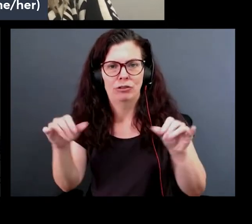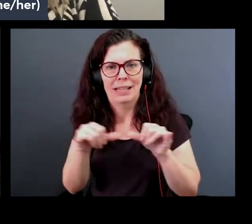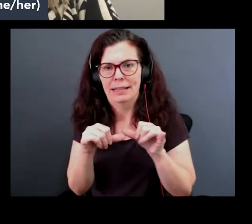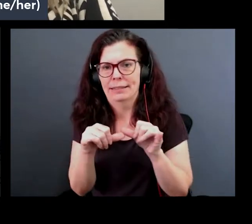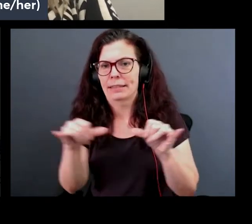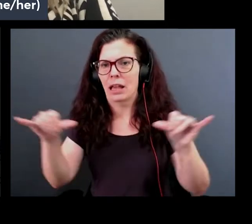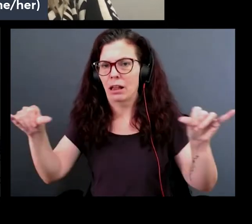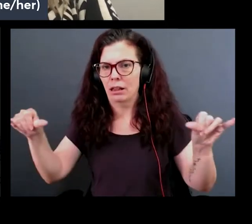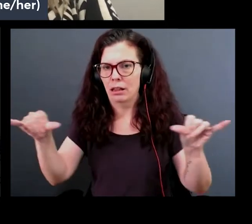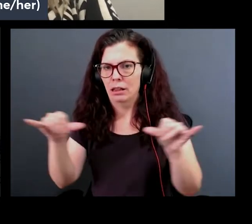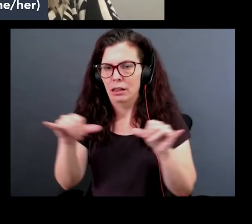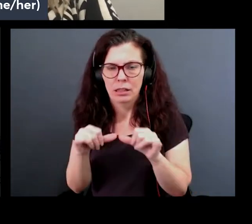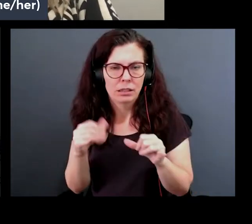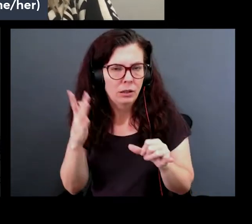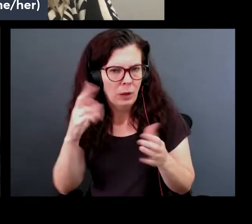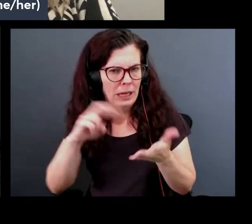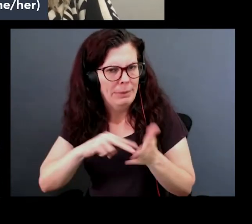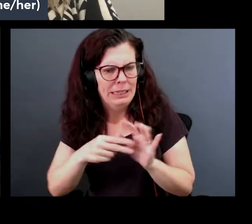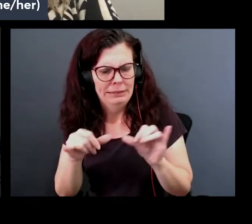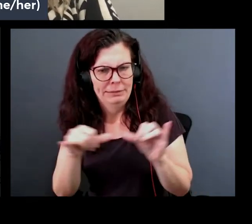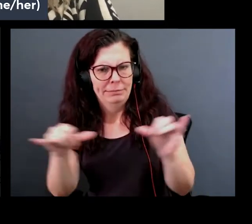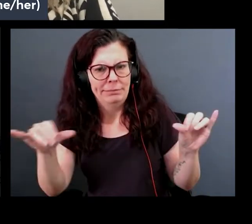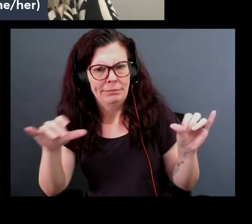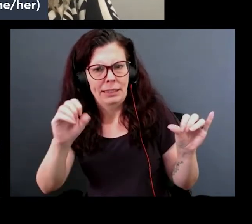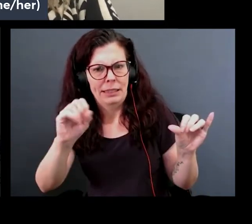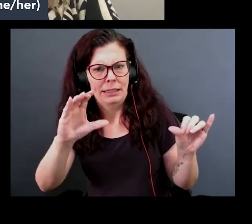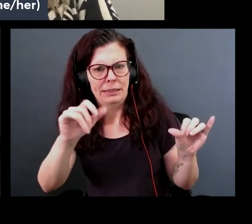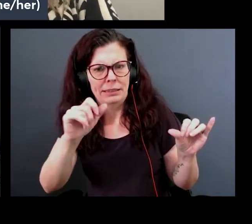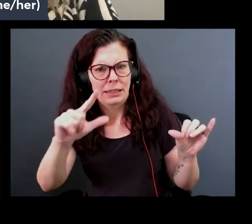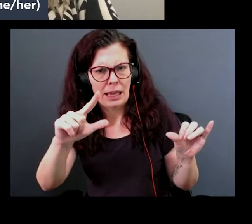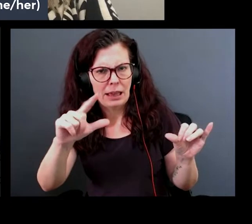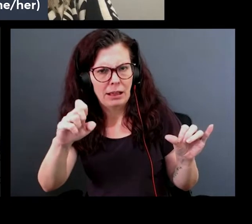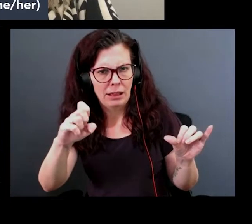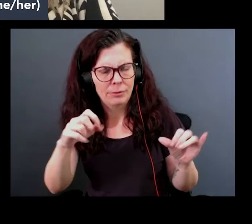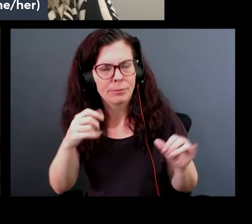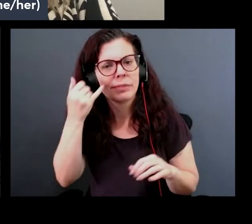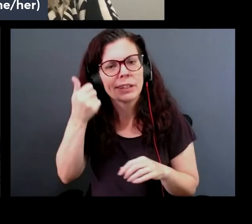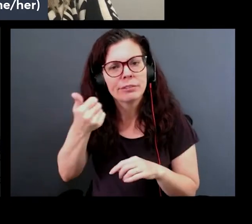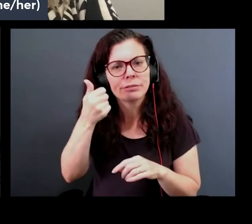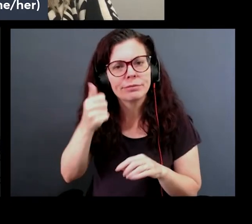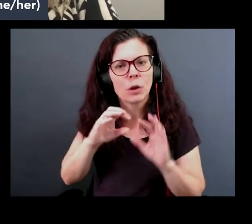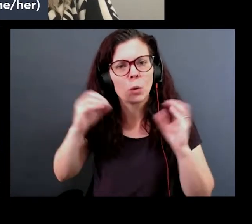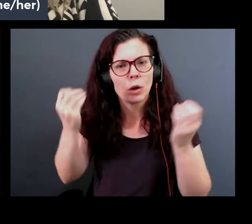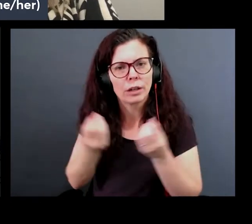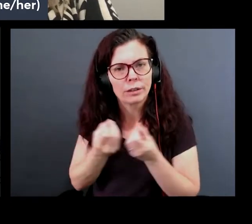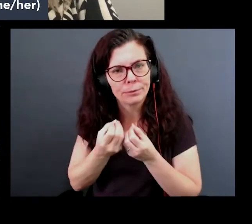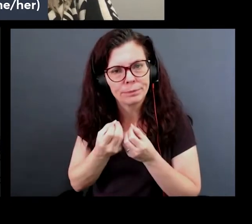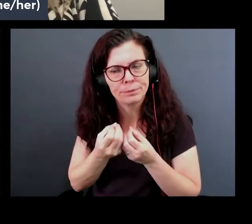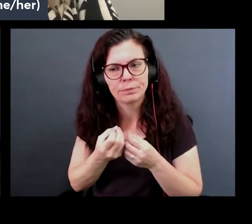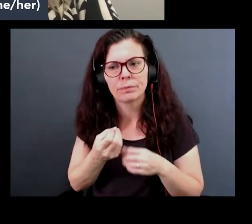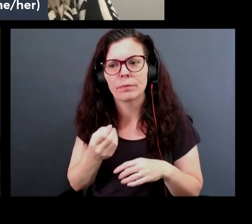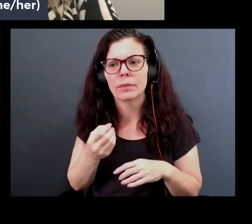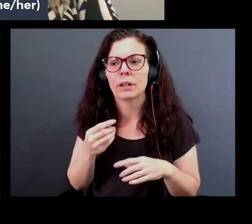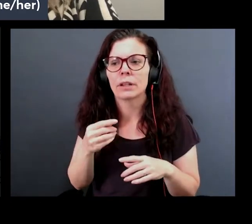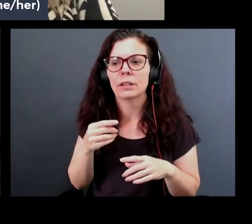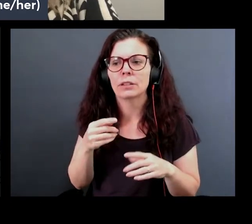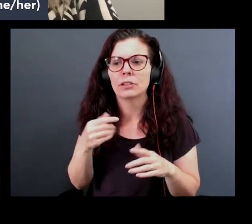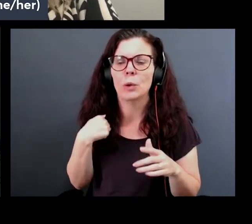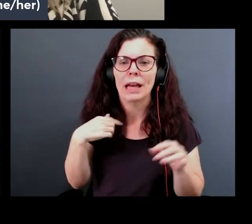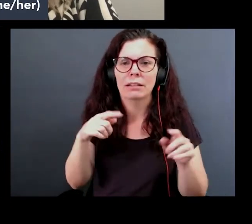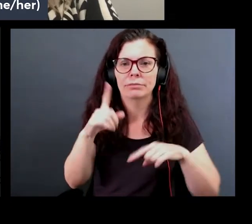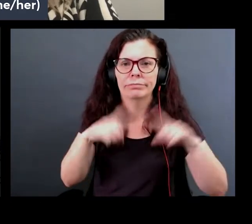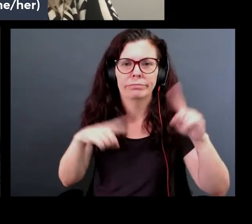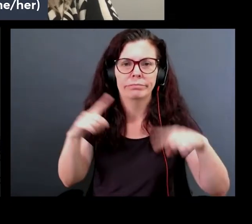would be having, if you are in an organization and you'd be having enormous amounts of metrics that are coming from